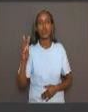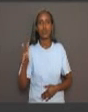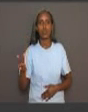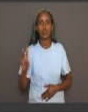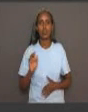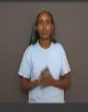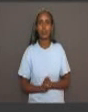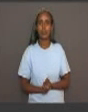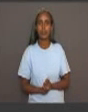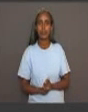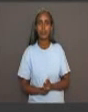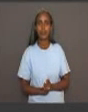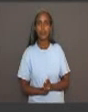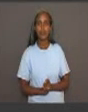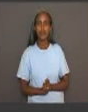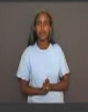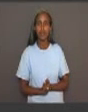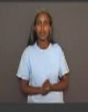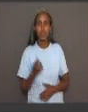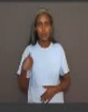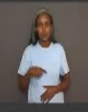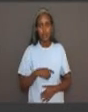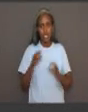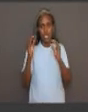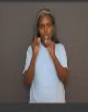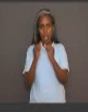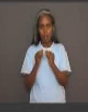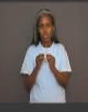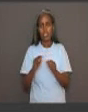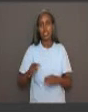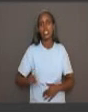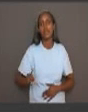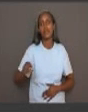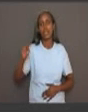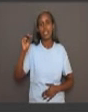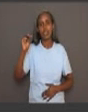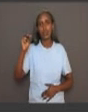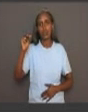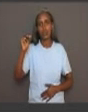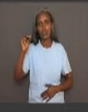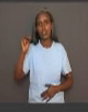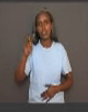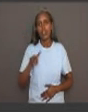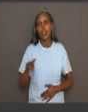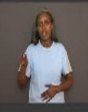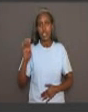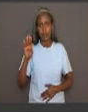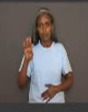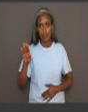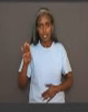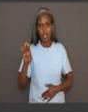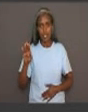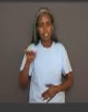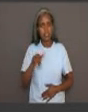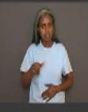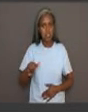to the square root of 2. we calculate the magnitude